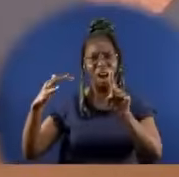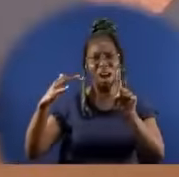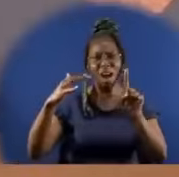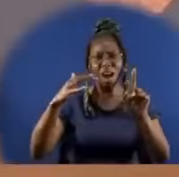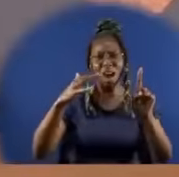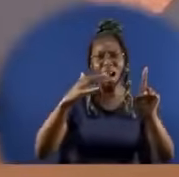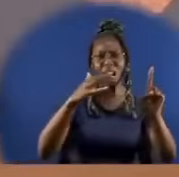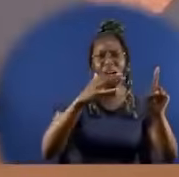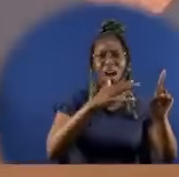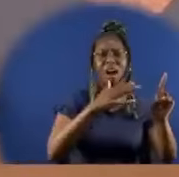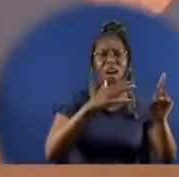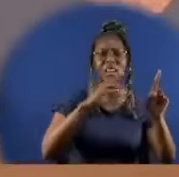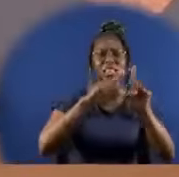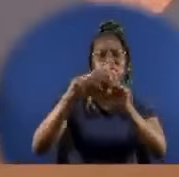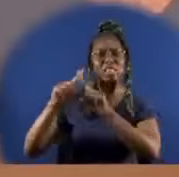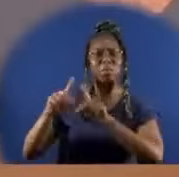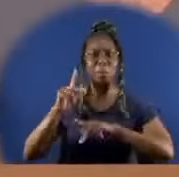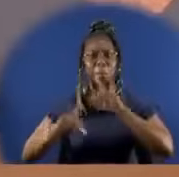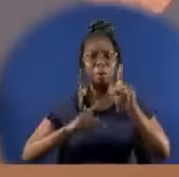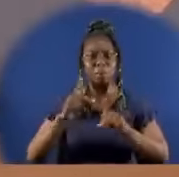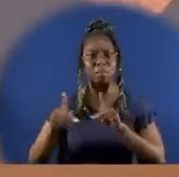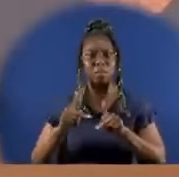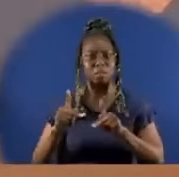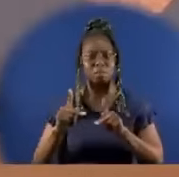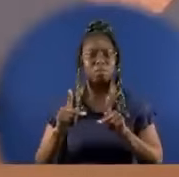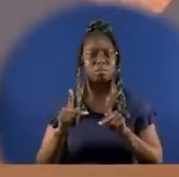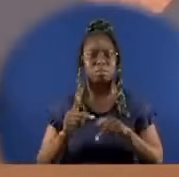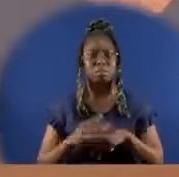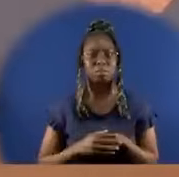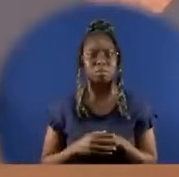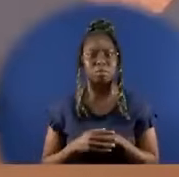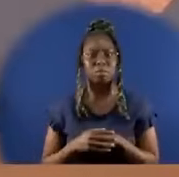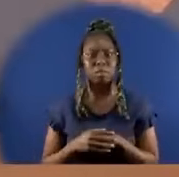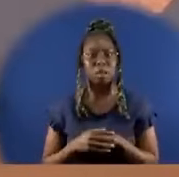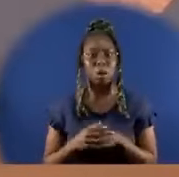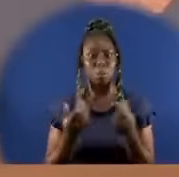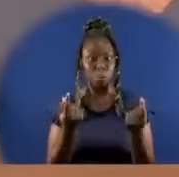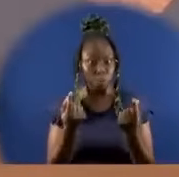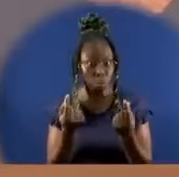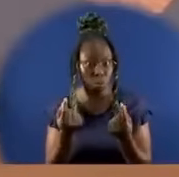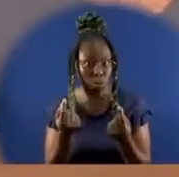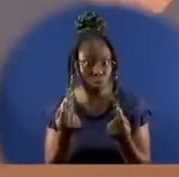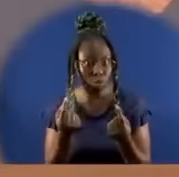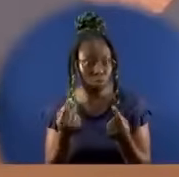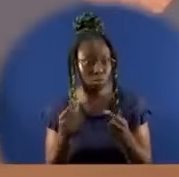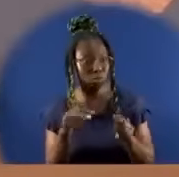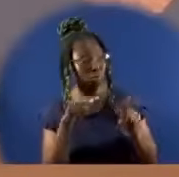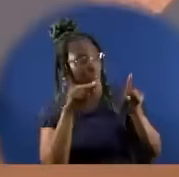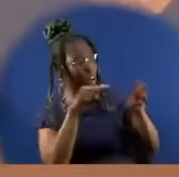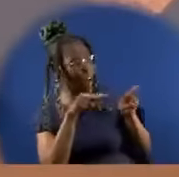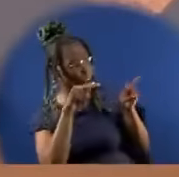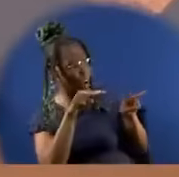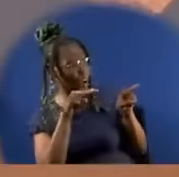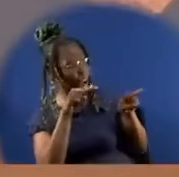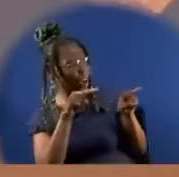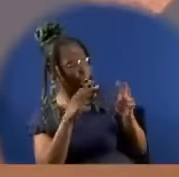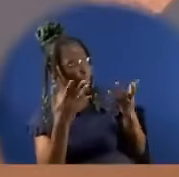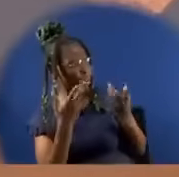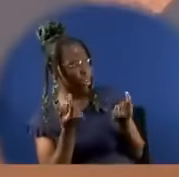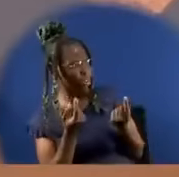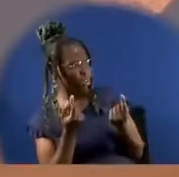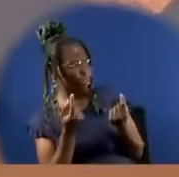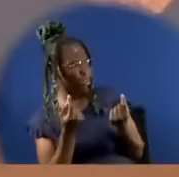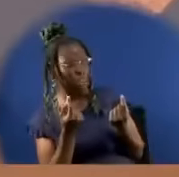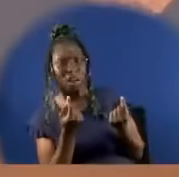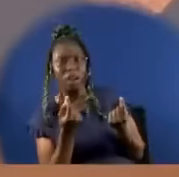him. And as they're following him, they're headed to watch him do what he's been doing. What has he been doing? He's been